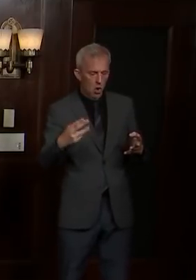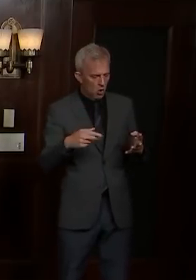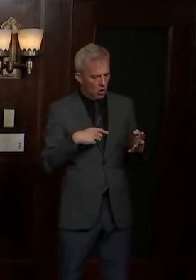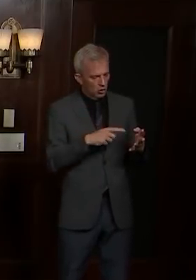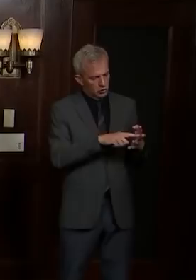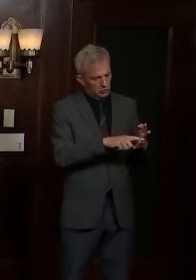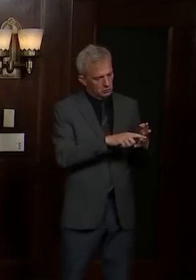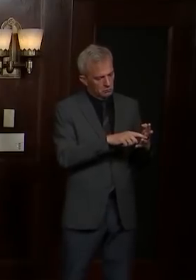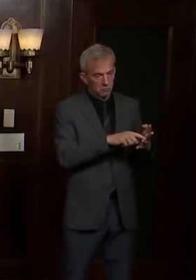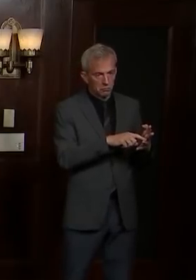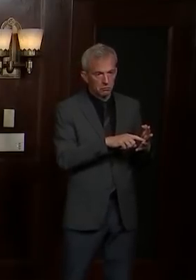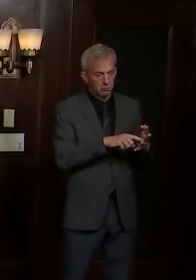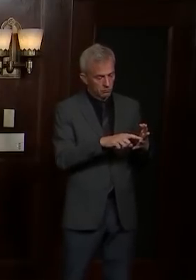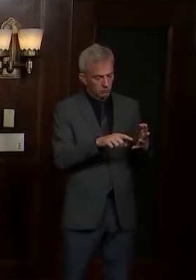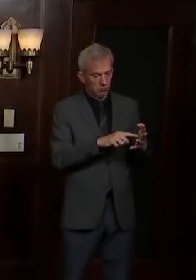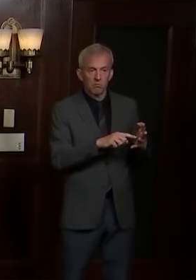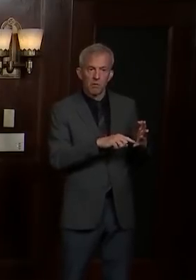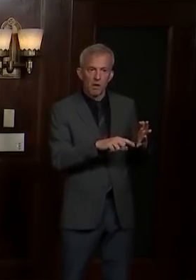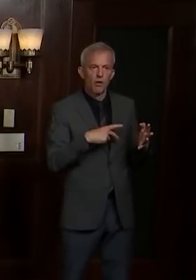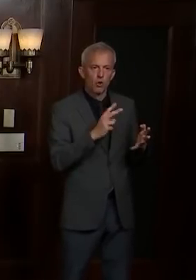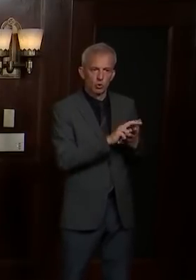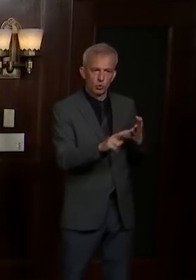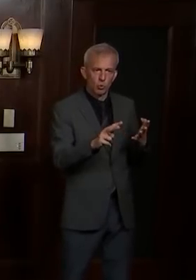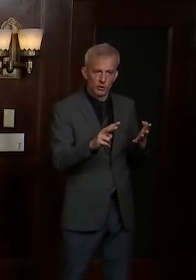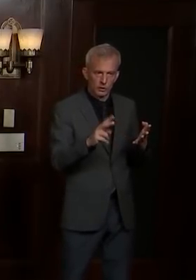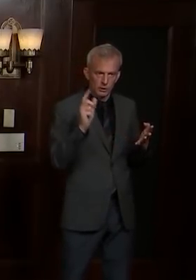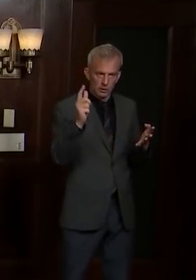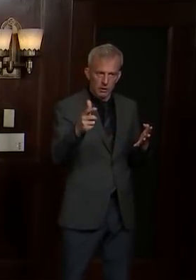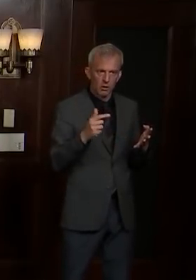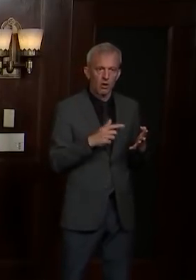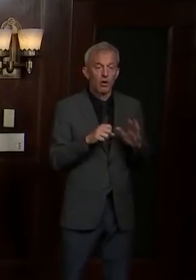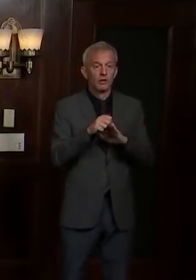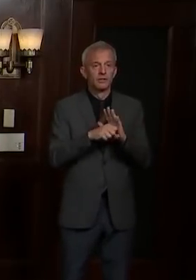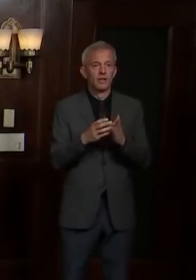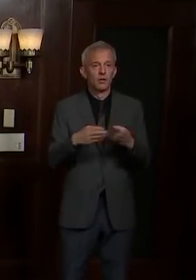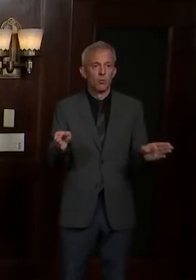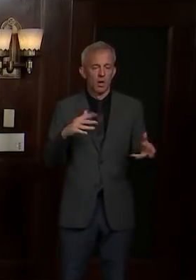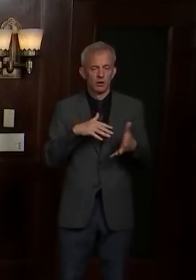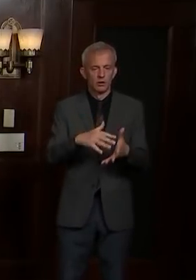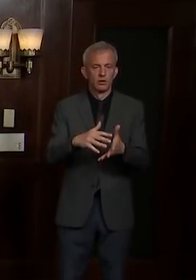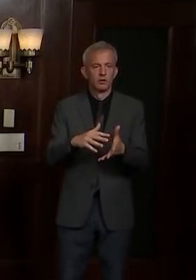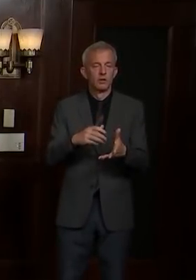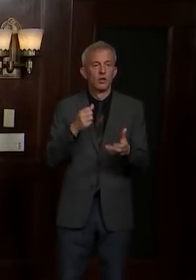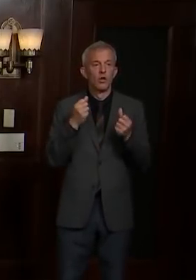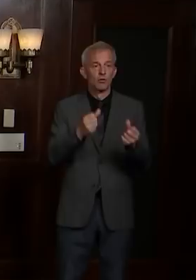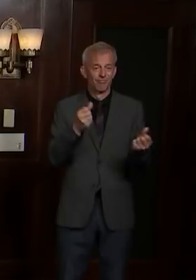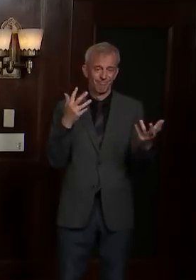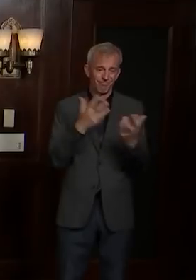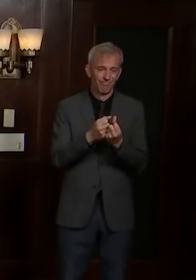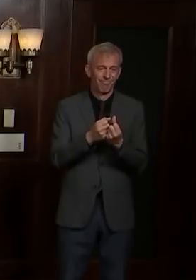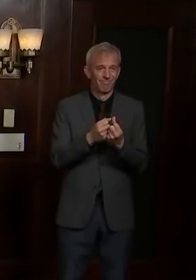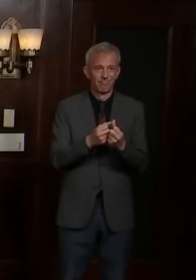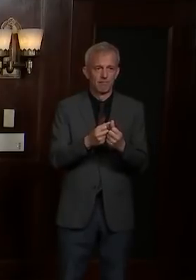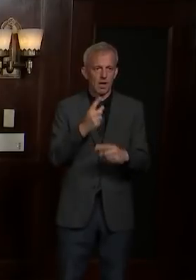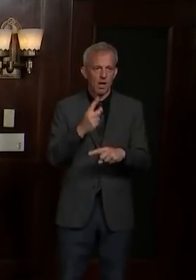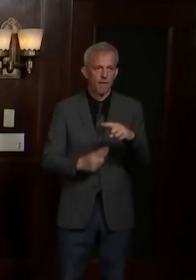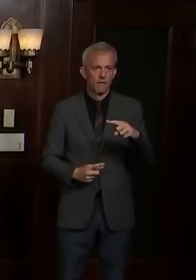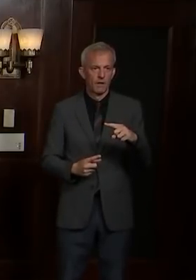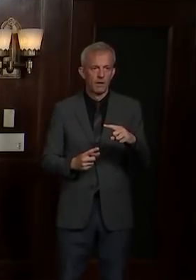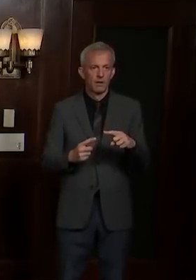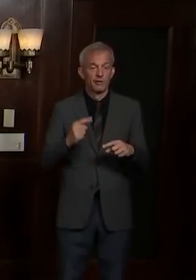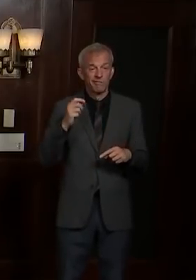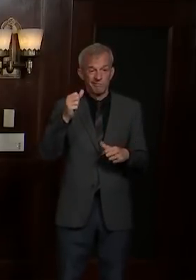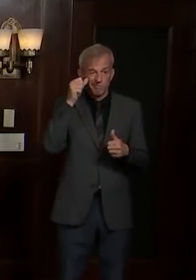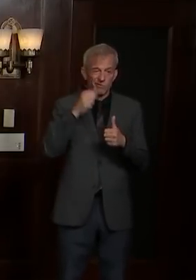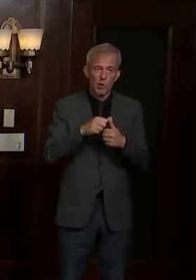2 weeks following our directive. Statewide, a new study shows that vehicle collisions have been cut in half. It's a small sample size,